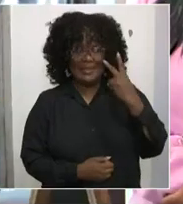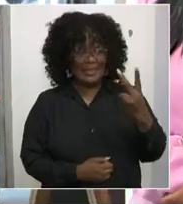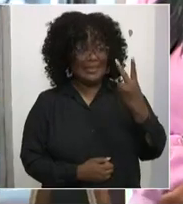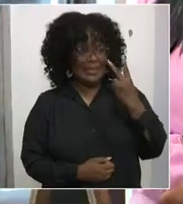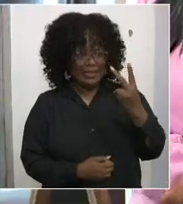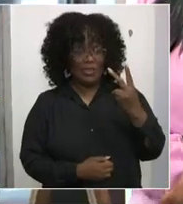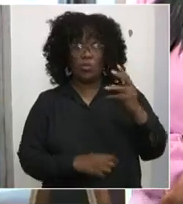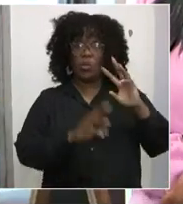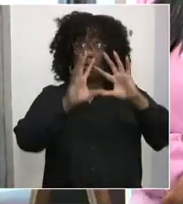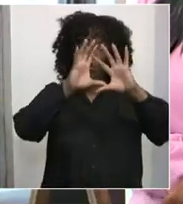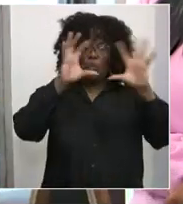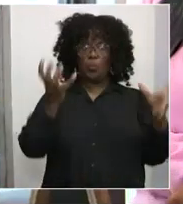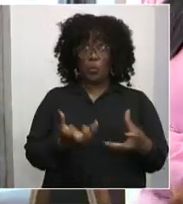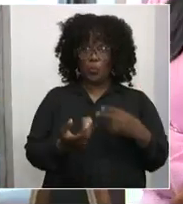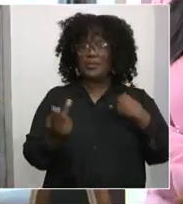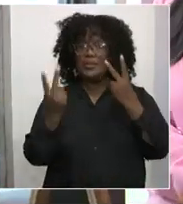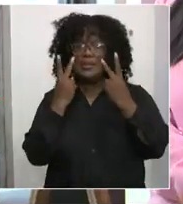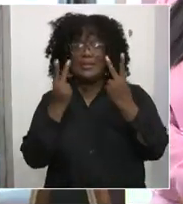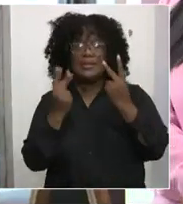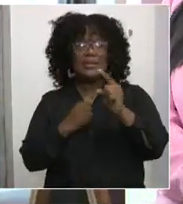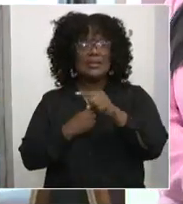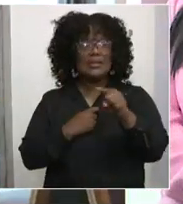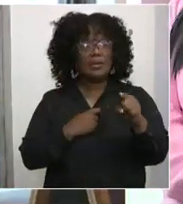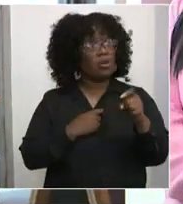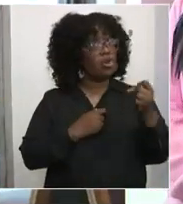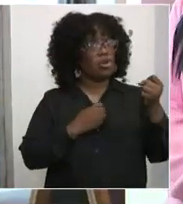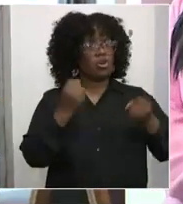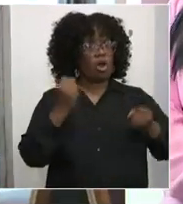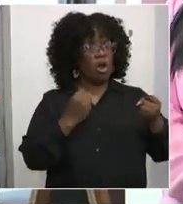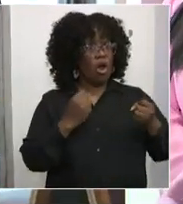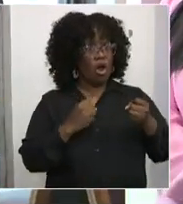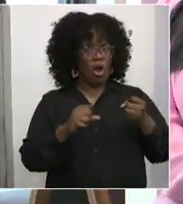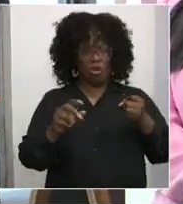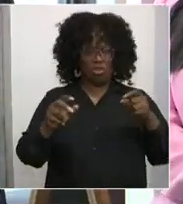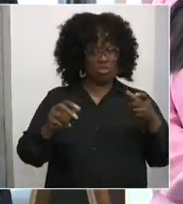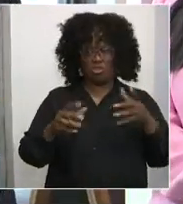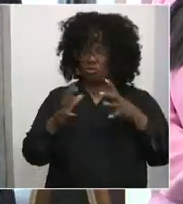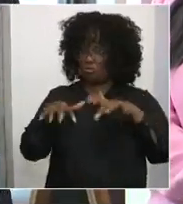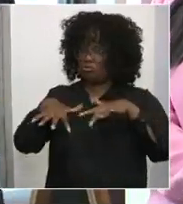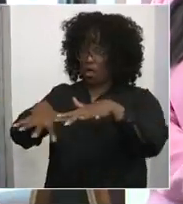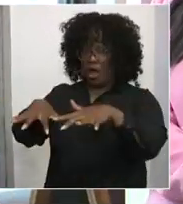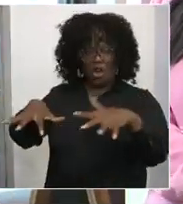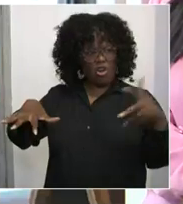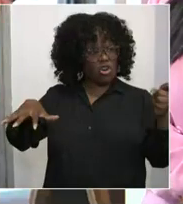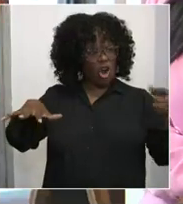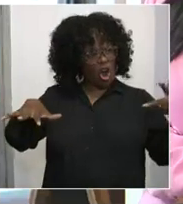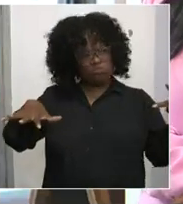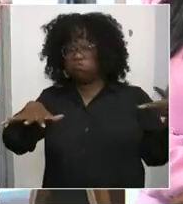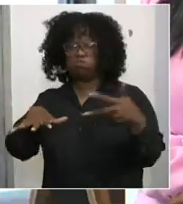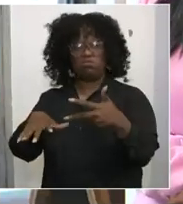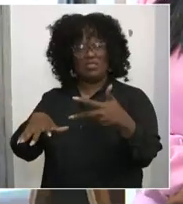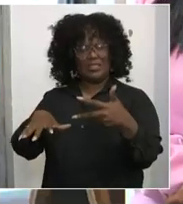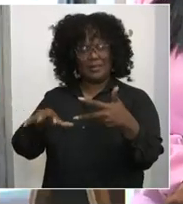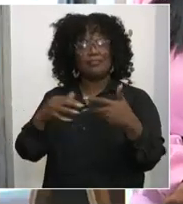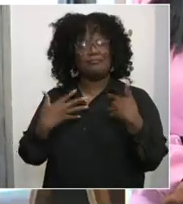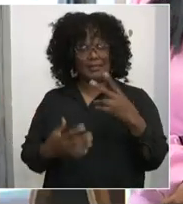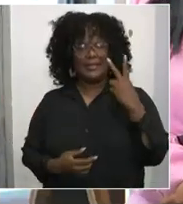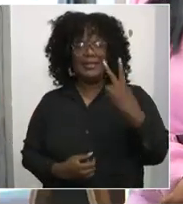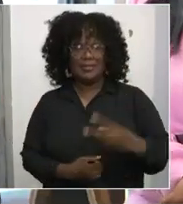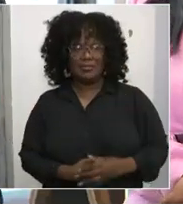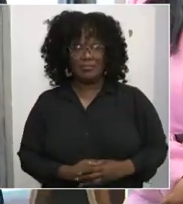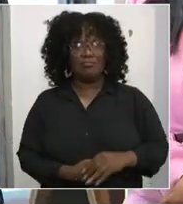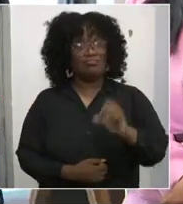vehicle rammings. As you know, we work very well with DDOT. We have trucks and vehicles that are in places and spaces across our